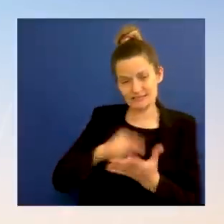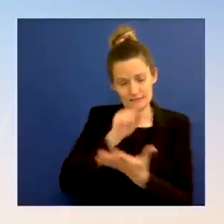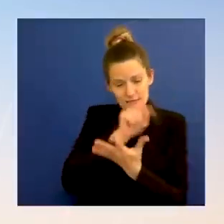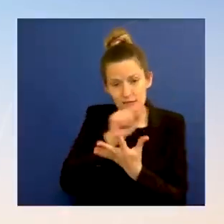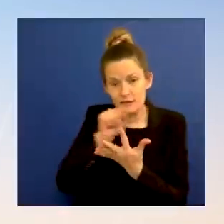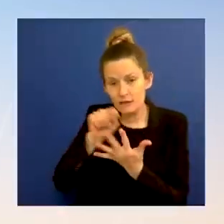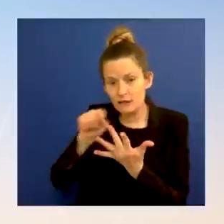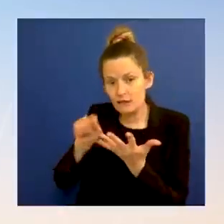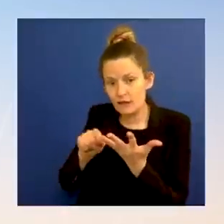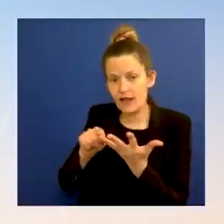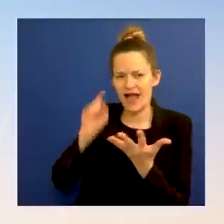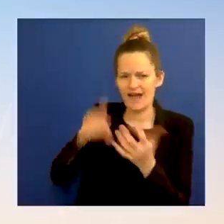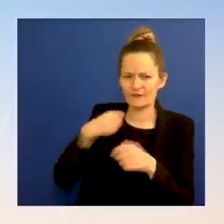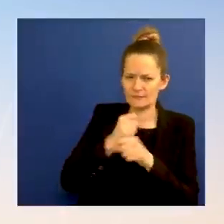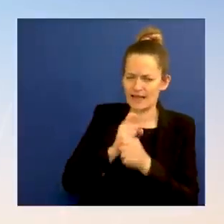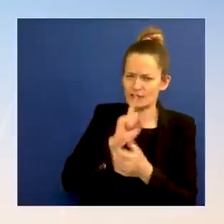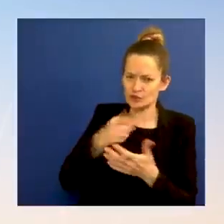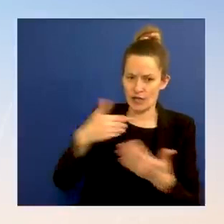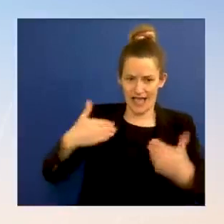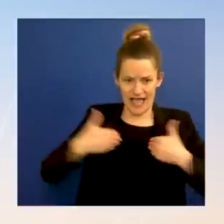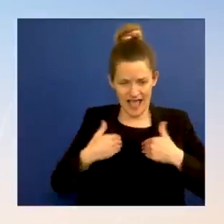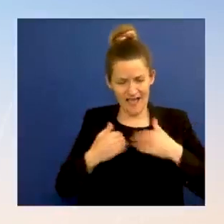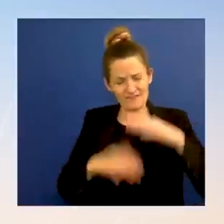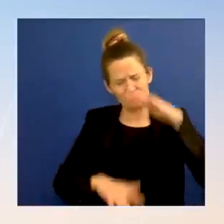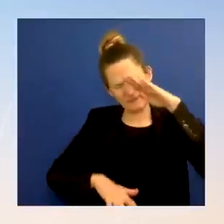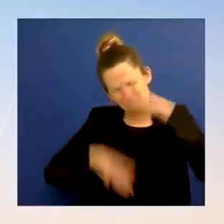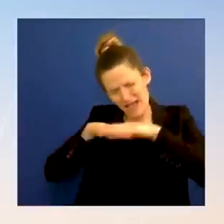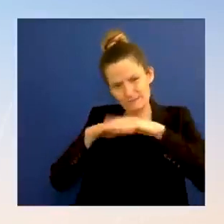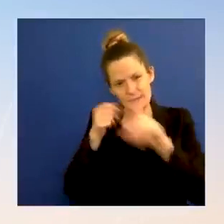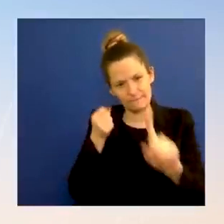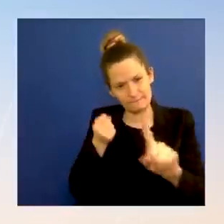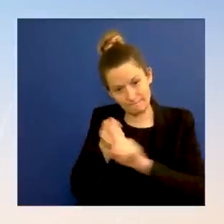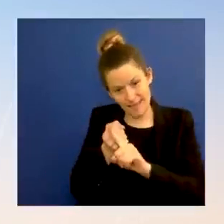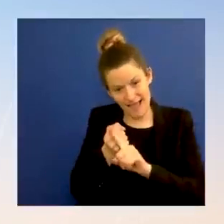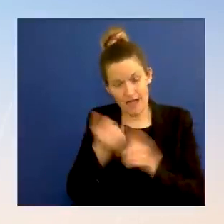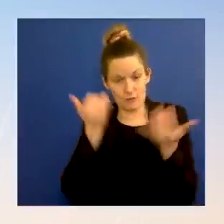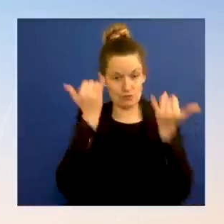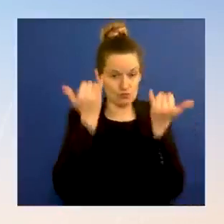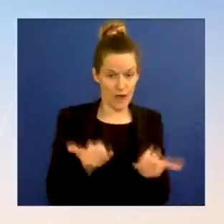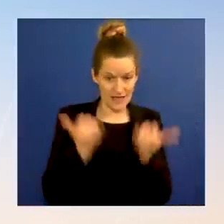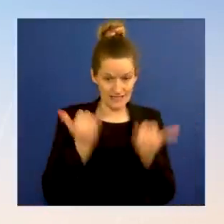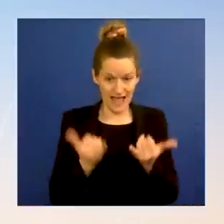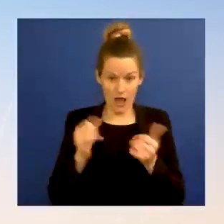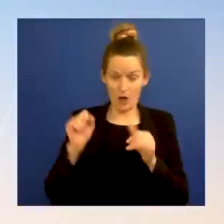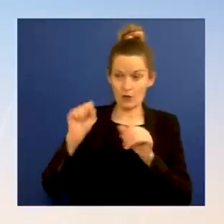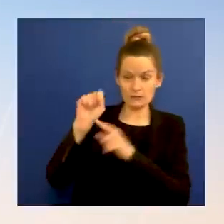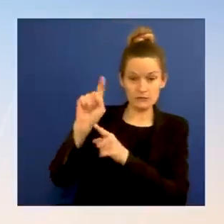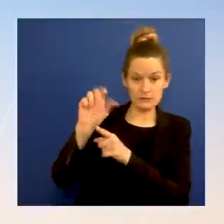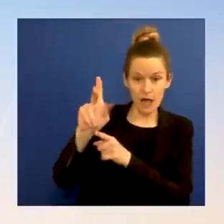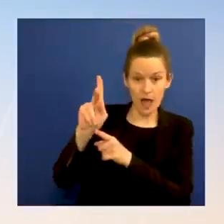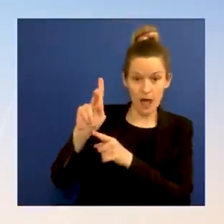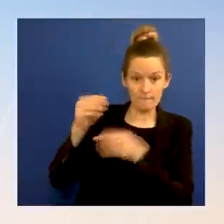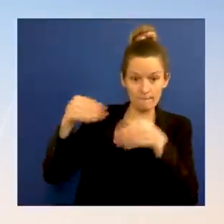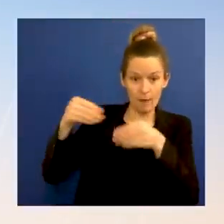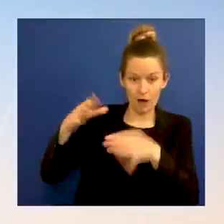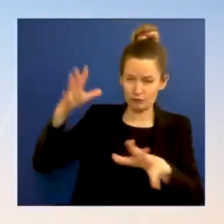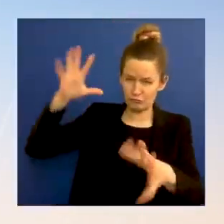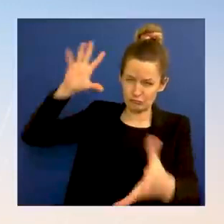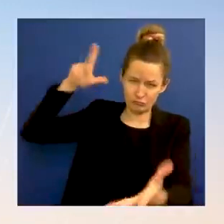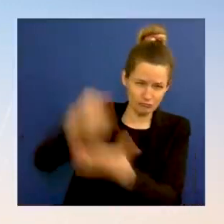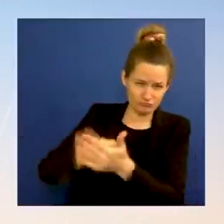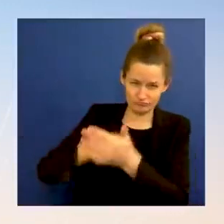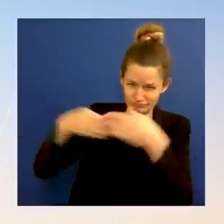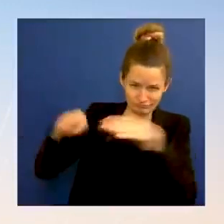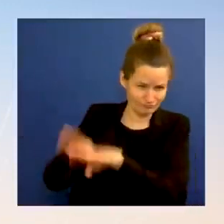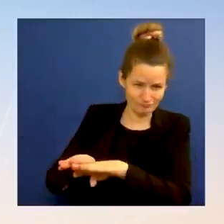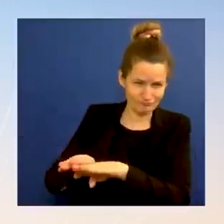I mean, the stock market has been closed now for the longest time in history. Russia is in a full-blown financial crisis. According to JP Morgan analysts,